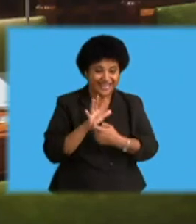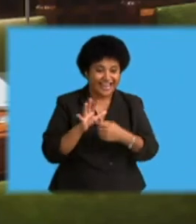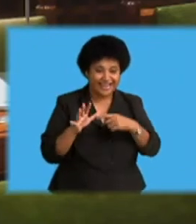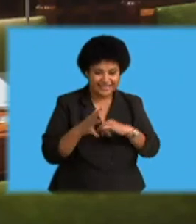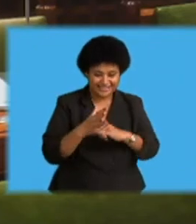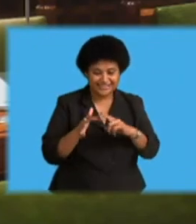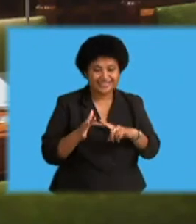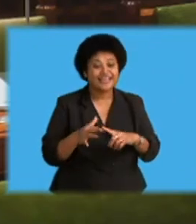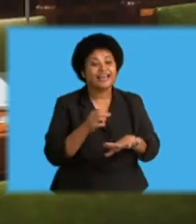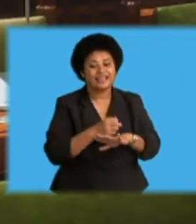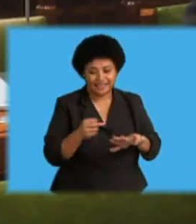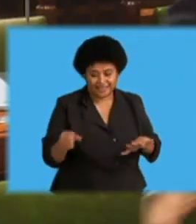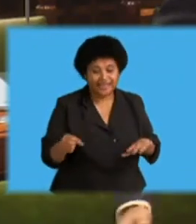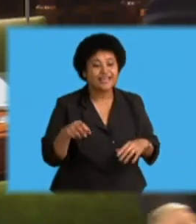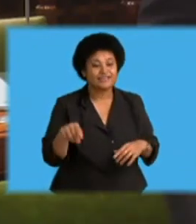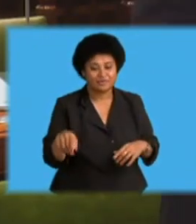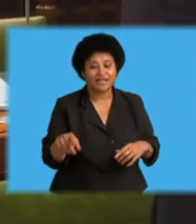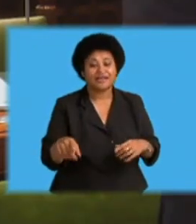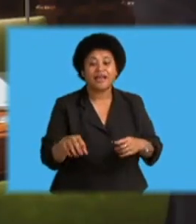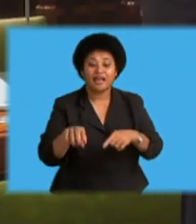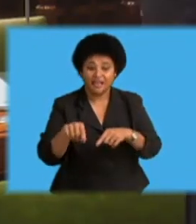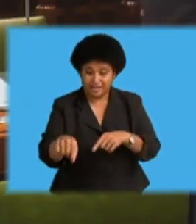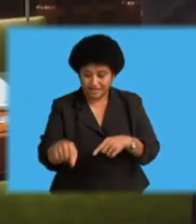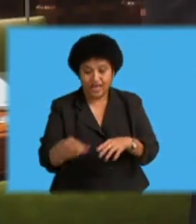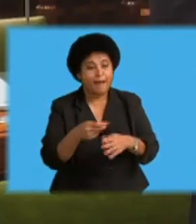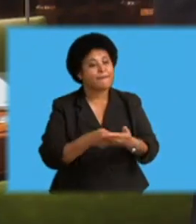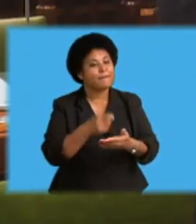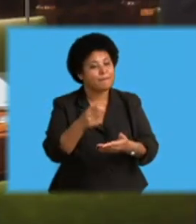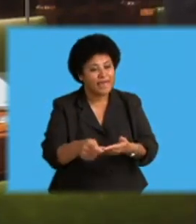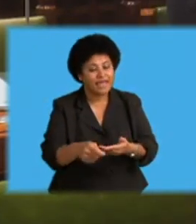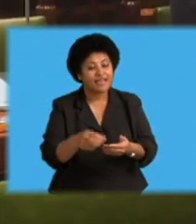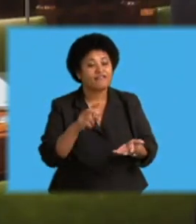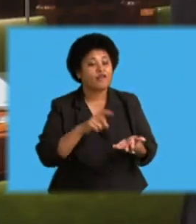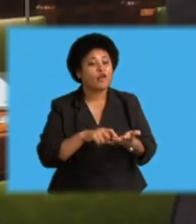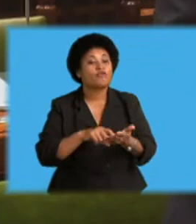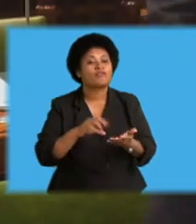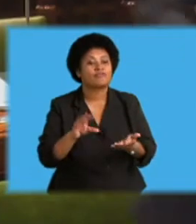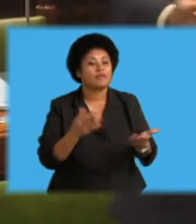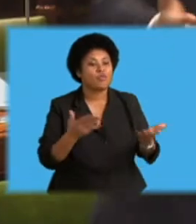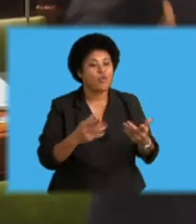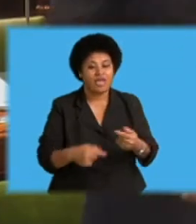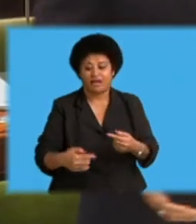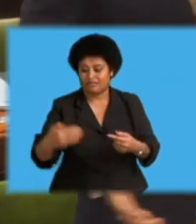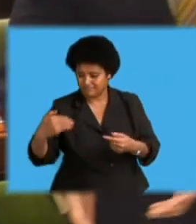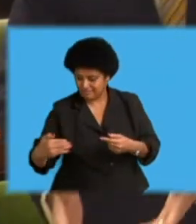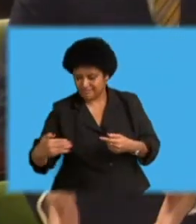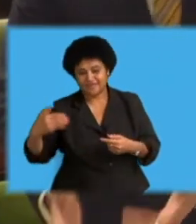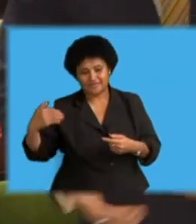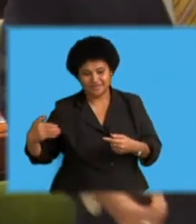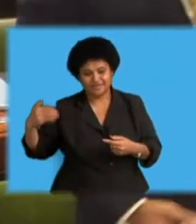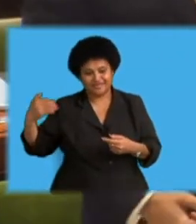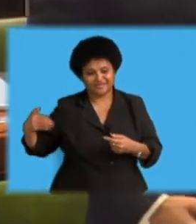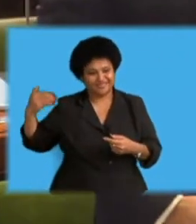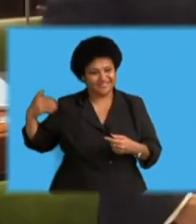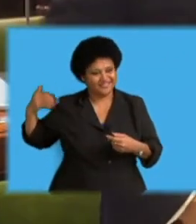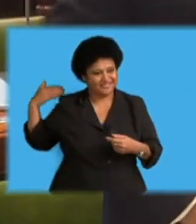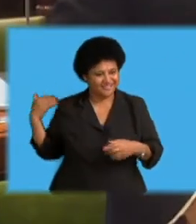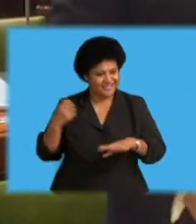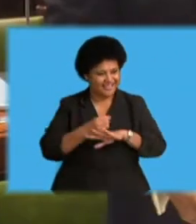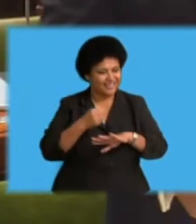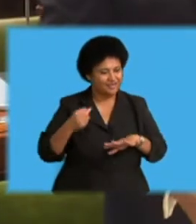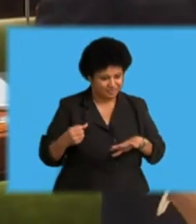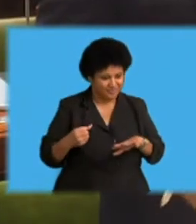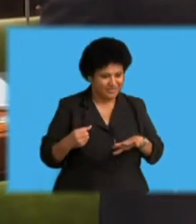principal for debts incurred by the previous government. That's the responsibility of any government. For them to say that what I'm actually pointing out to them, say,